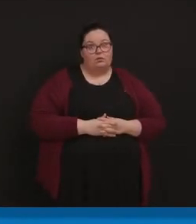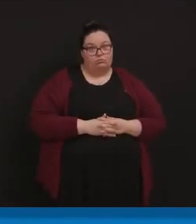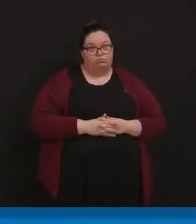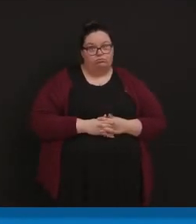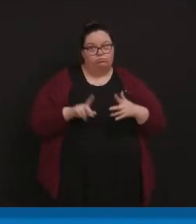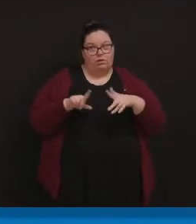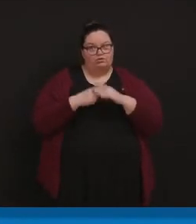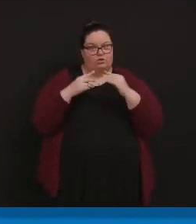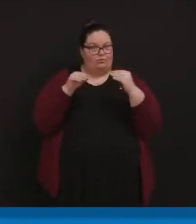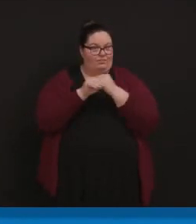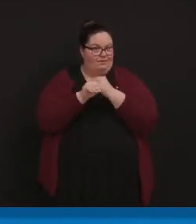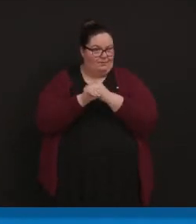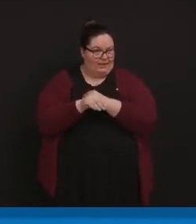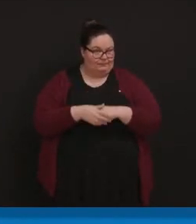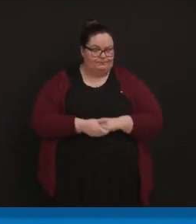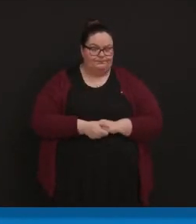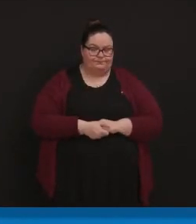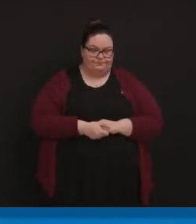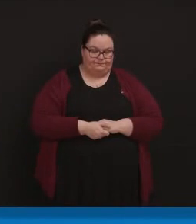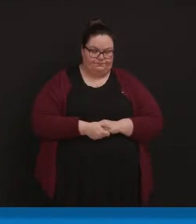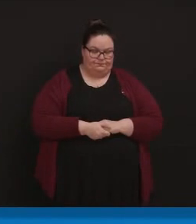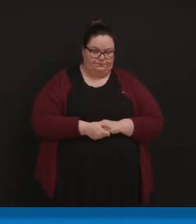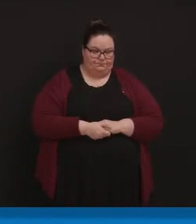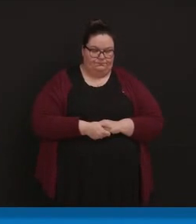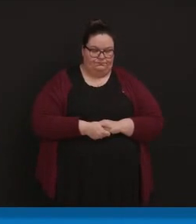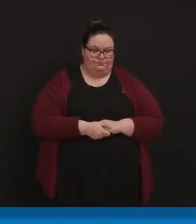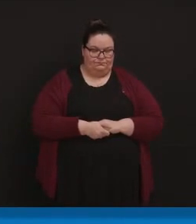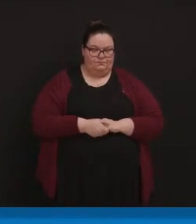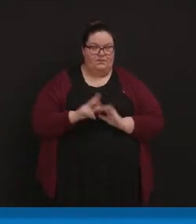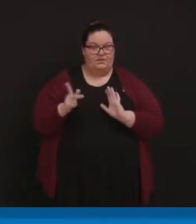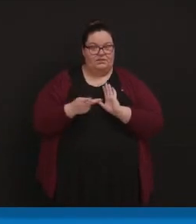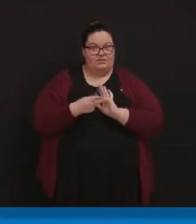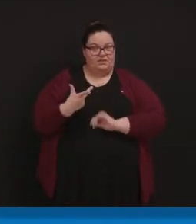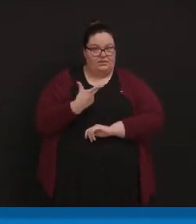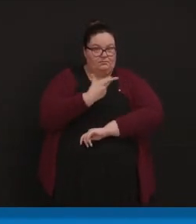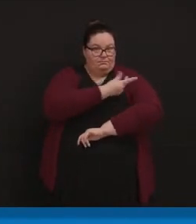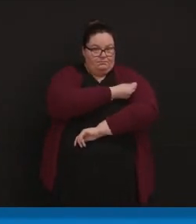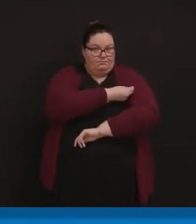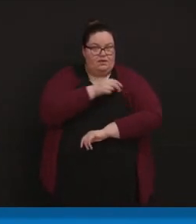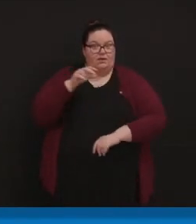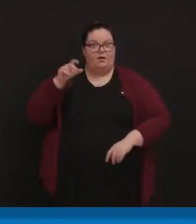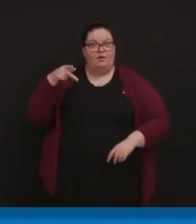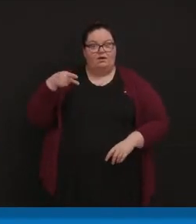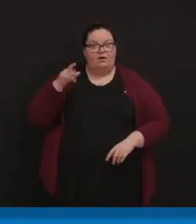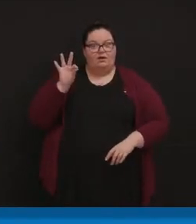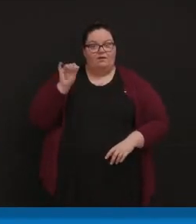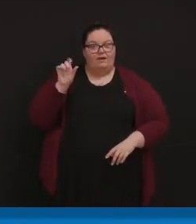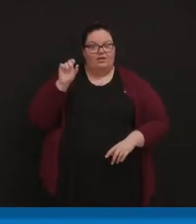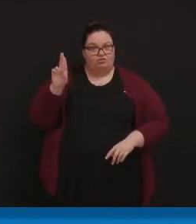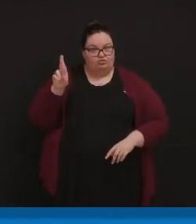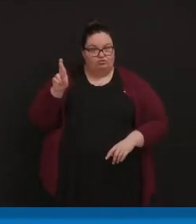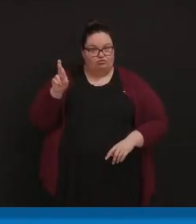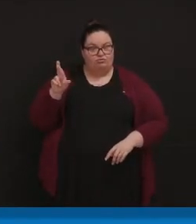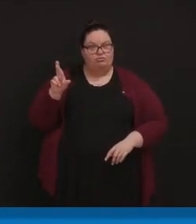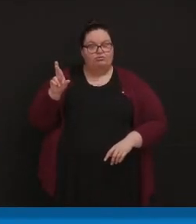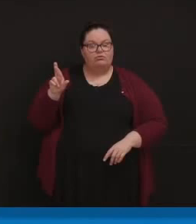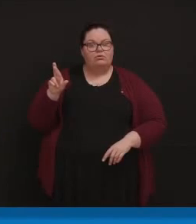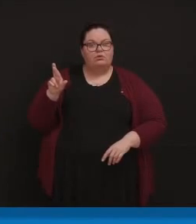I'll start with the feedback. What we know about the second dose of the Pfizer vaccine is that if anybody's going to have a